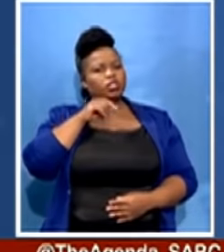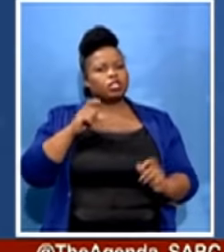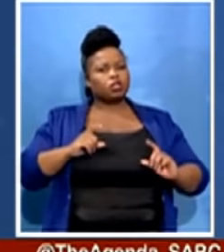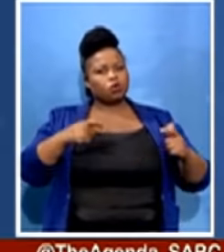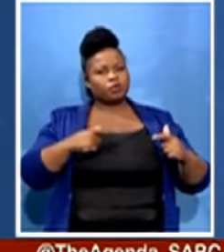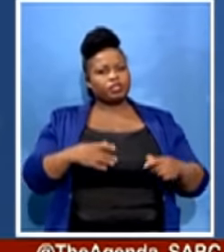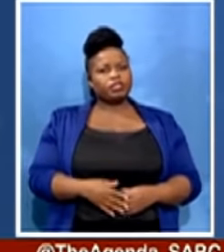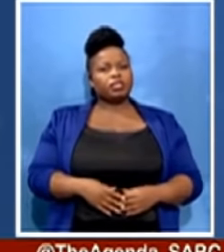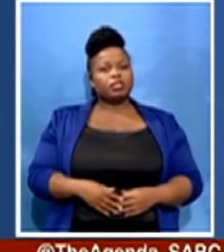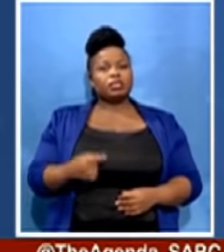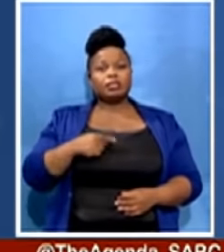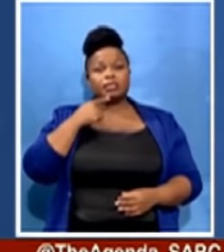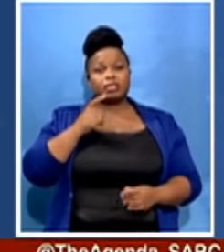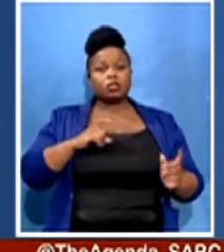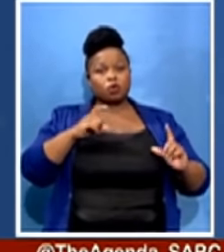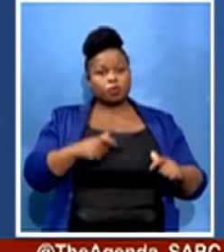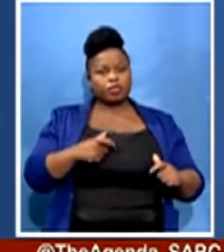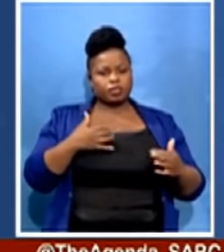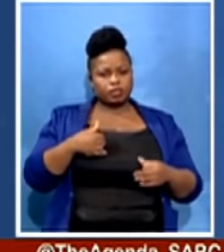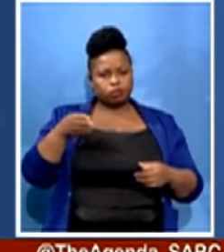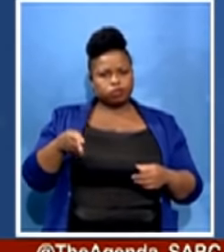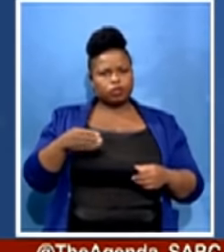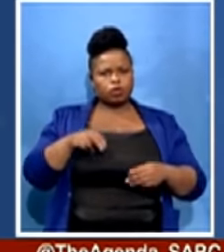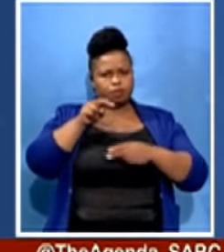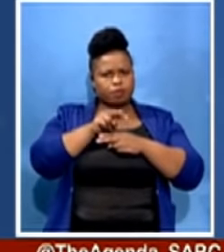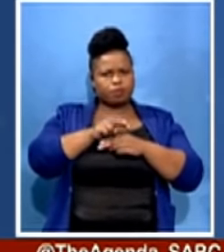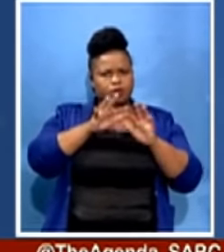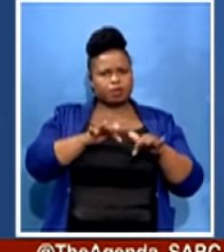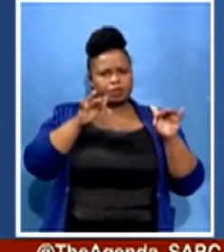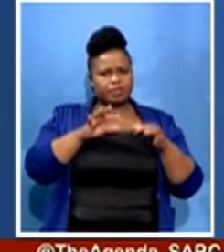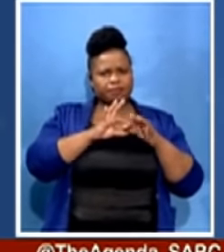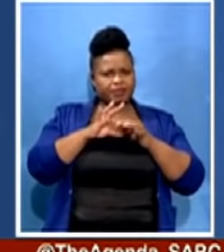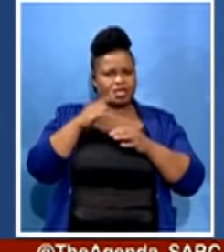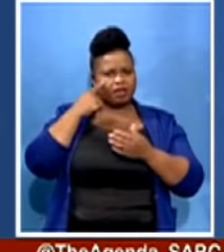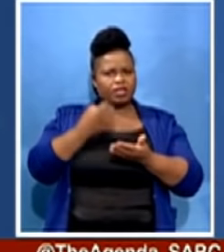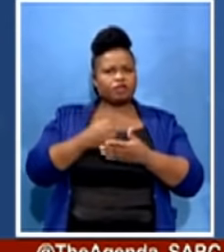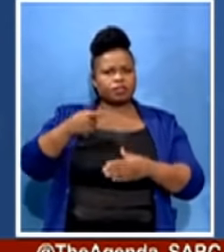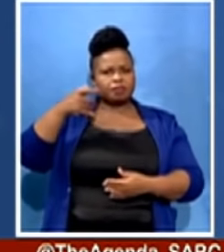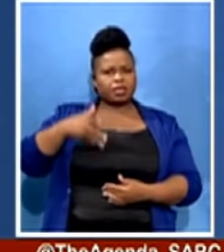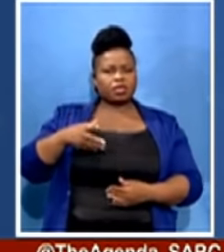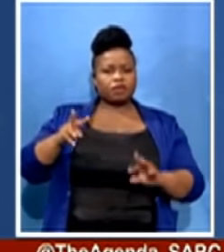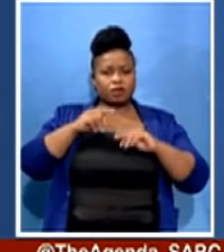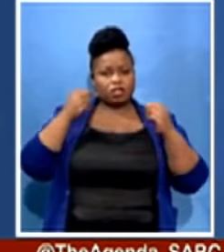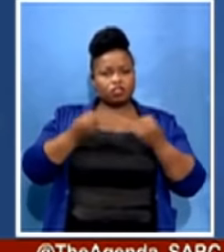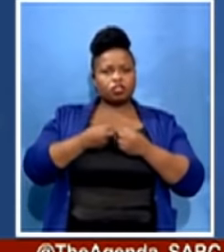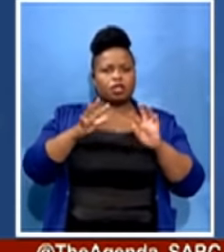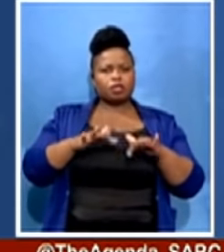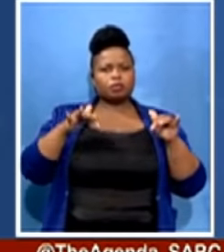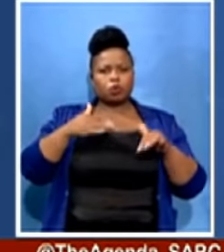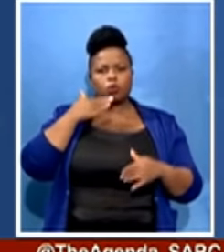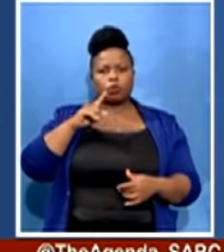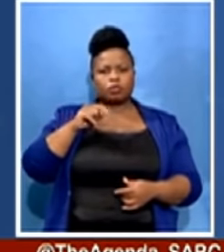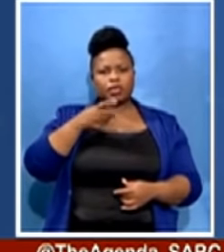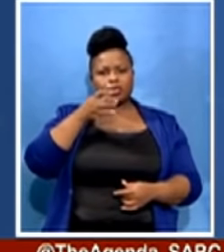hearing parliamentary oversight related evidence from the Speaker of the National Assembly, Ms. Thandi Modise, tomorrow at